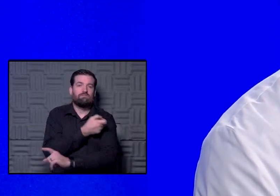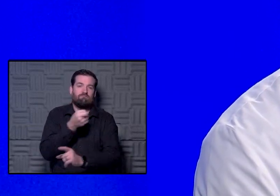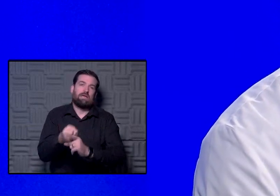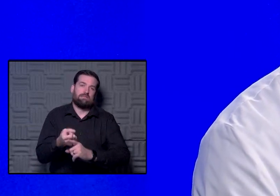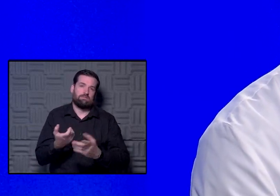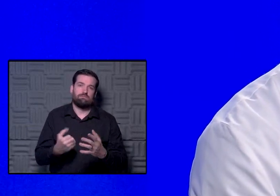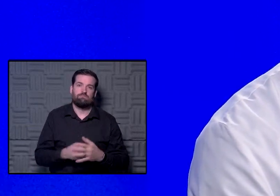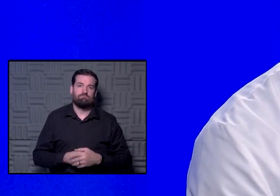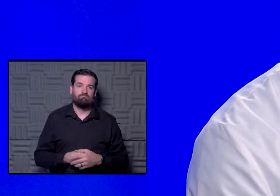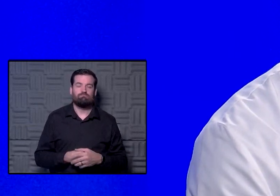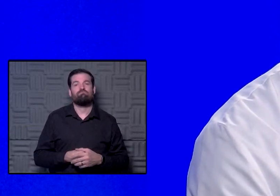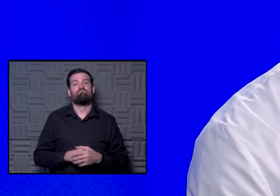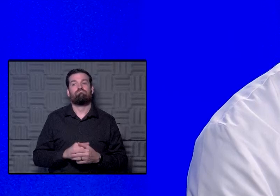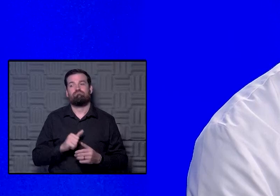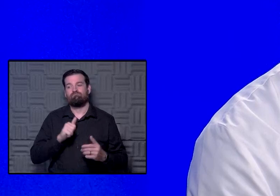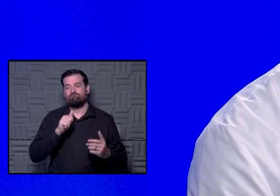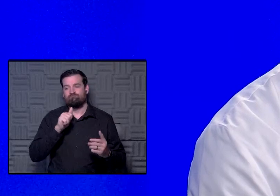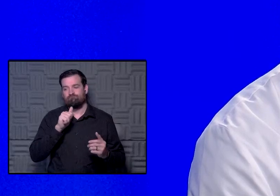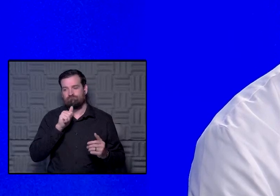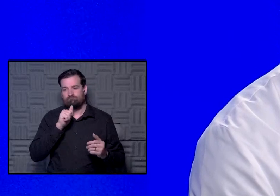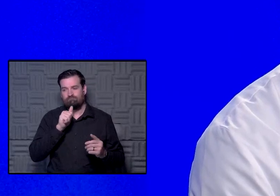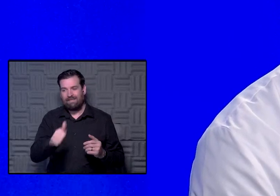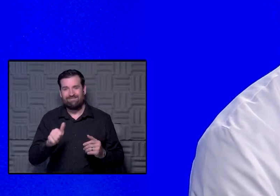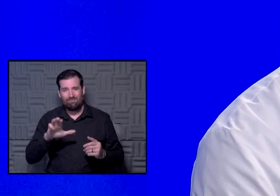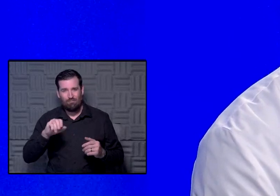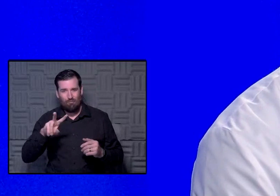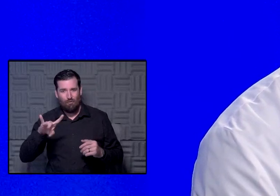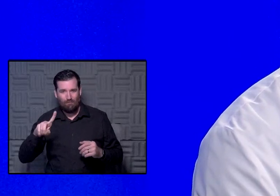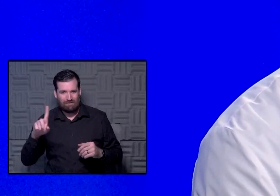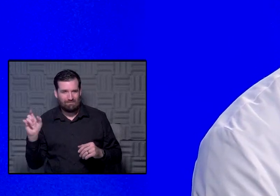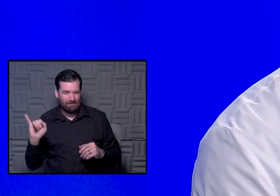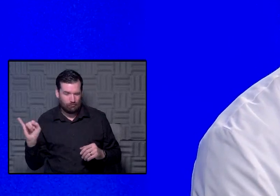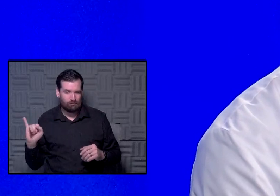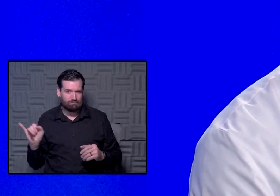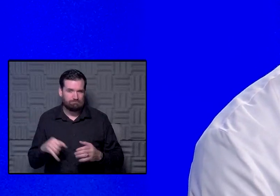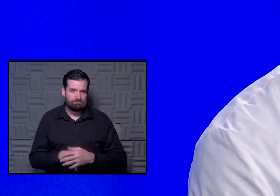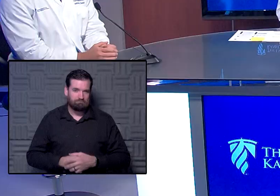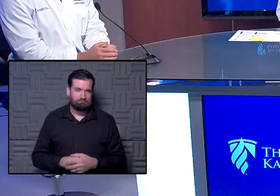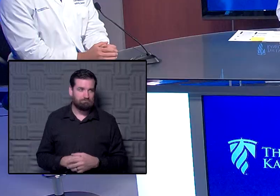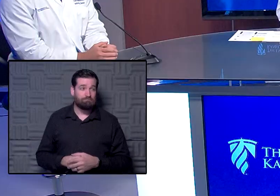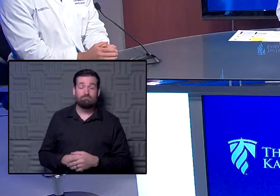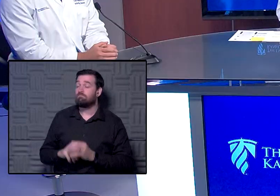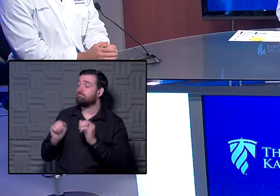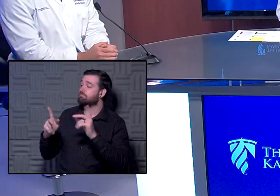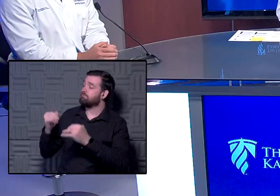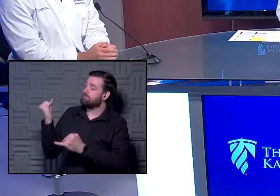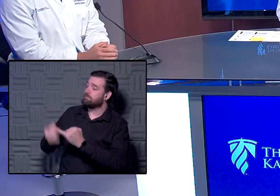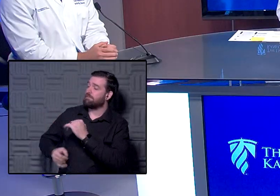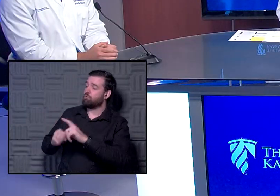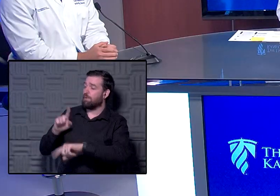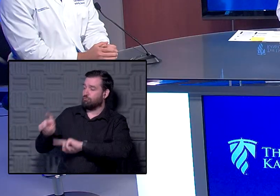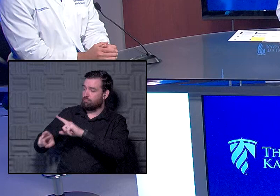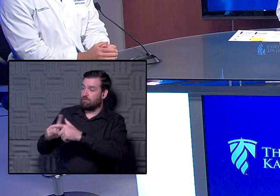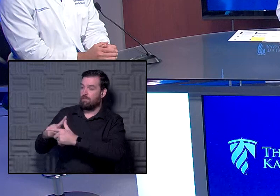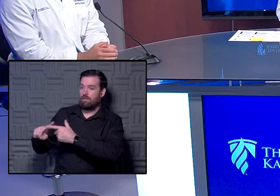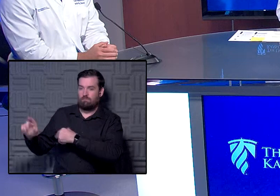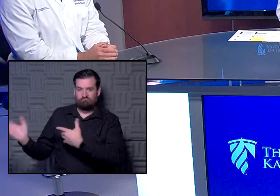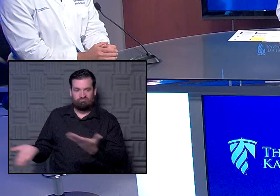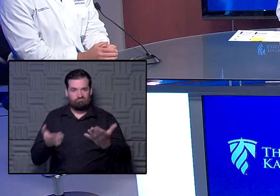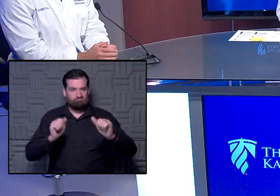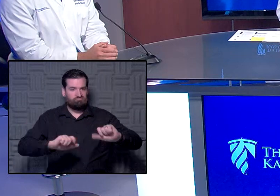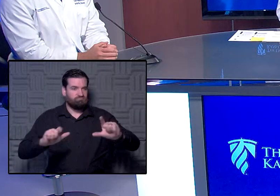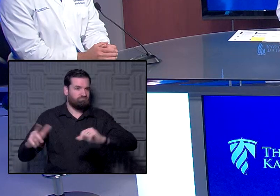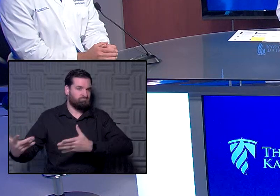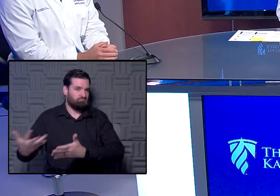effect rather than actual COVID infection. So. All right, and the last question before we go to the ones that we amassed